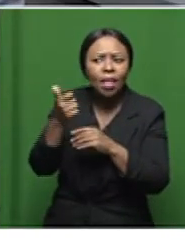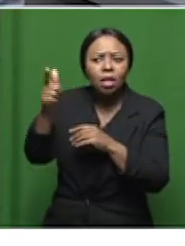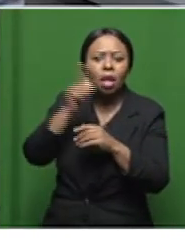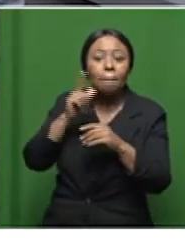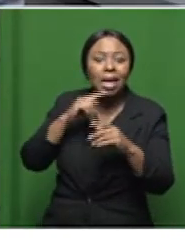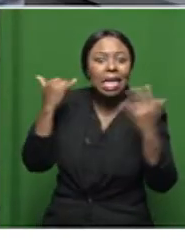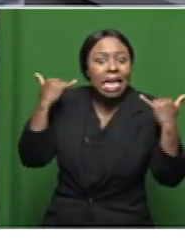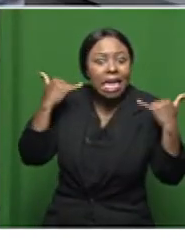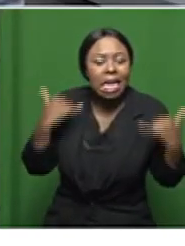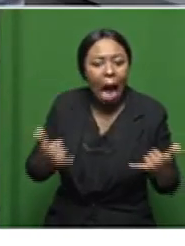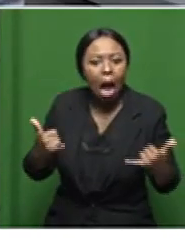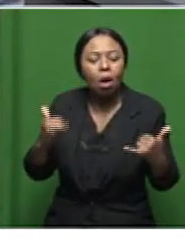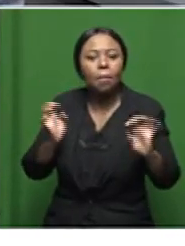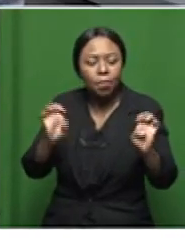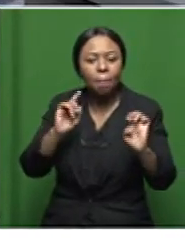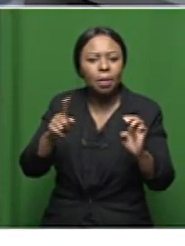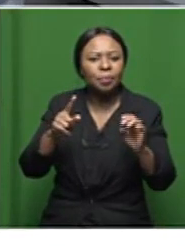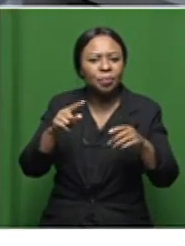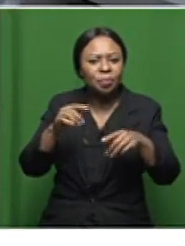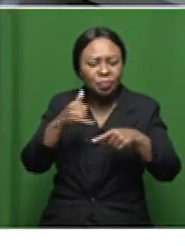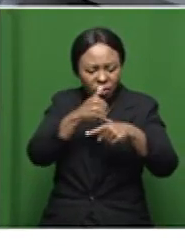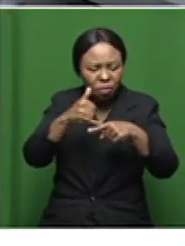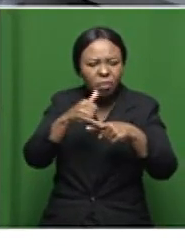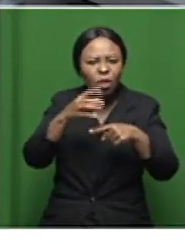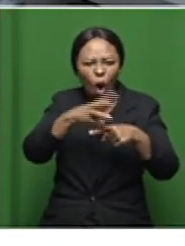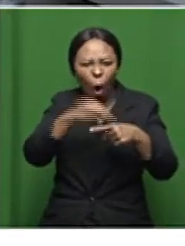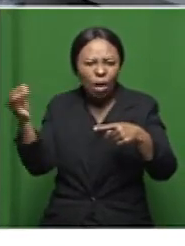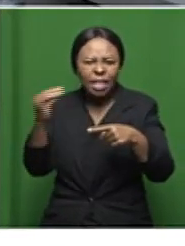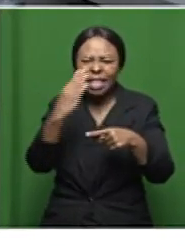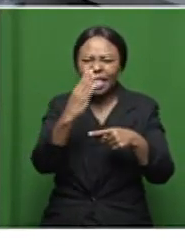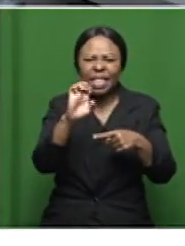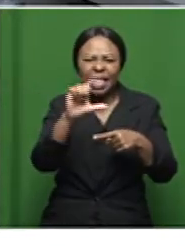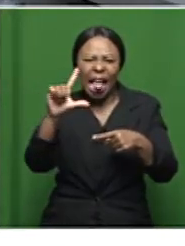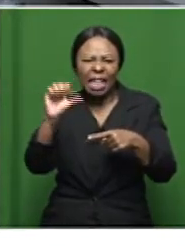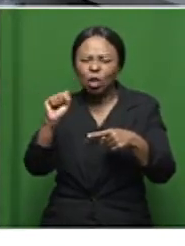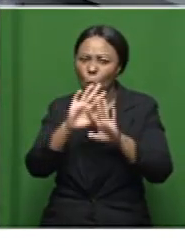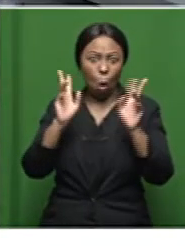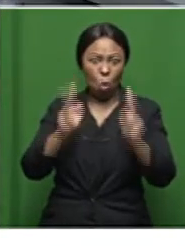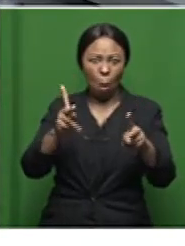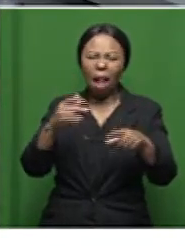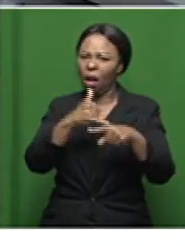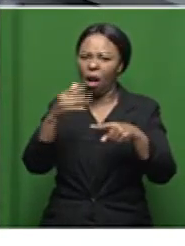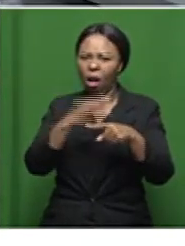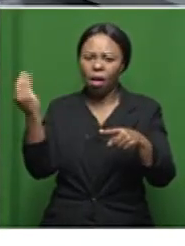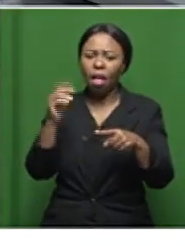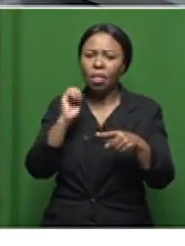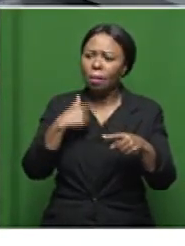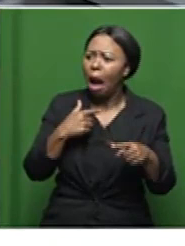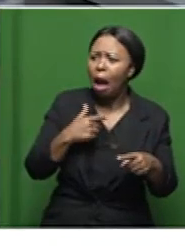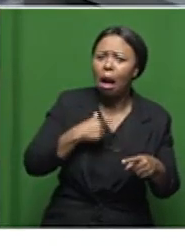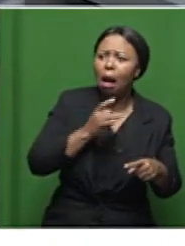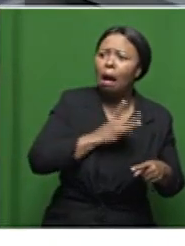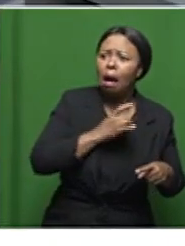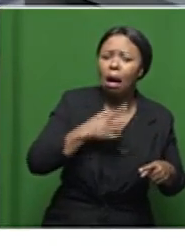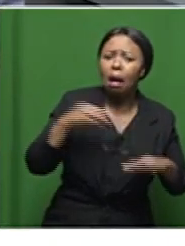in immediately to do a procedure to remove the abnormal cells. And I mean, I jokingly said to him, but I'm getting married on Saturday. I'm